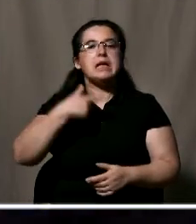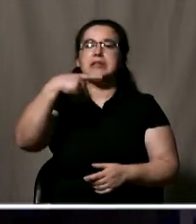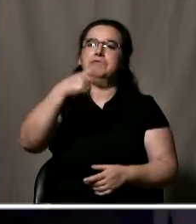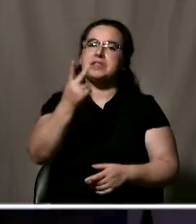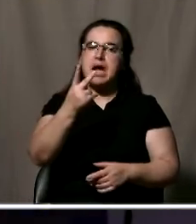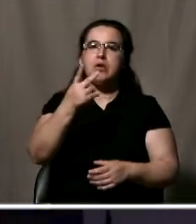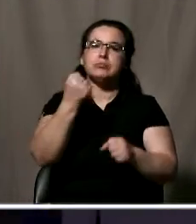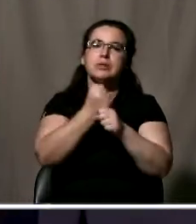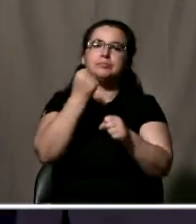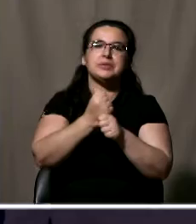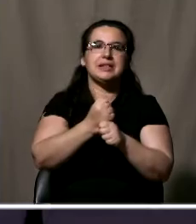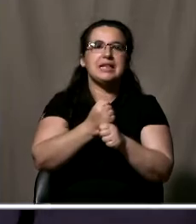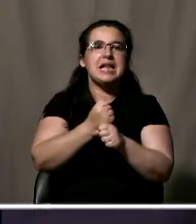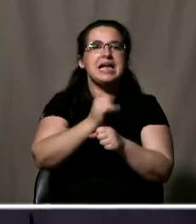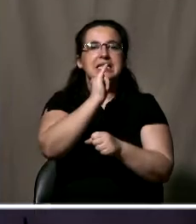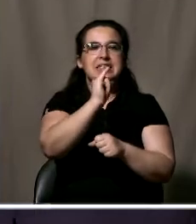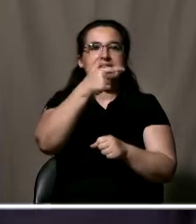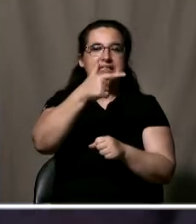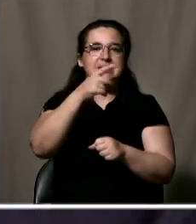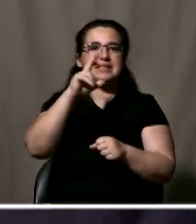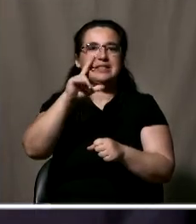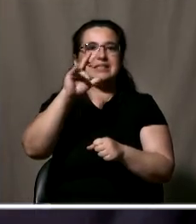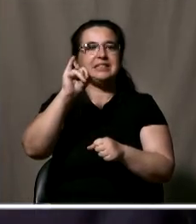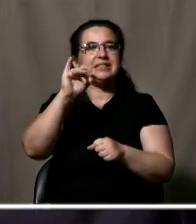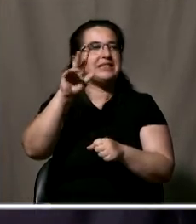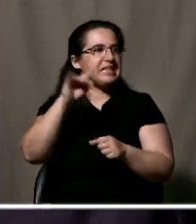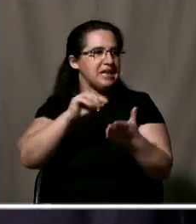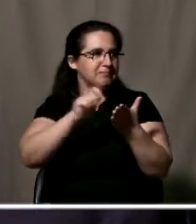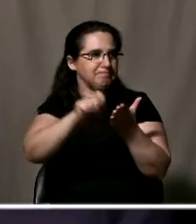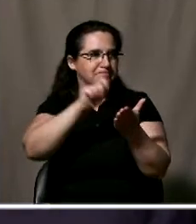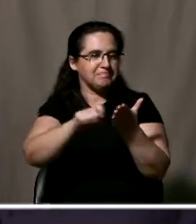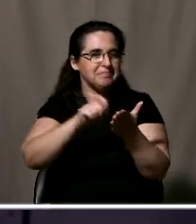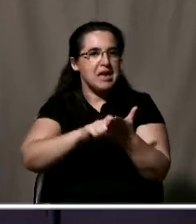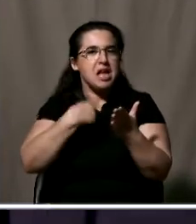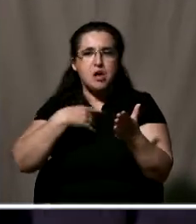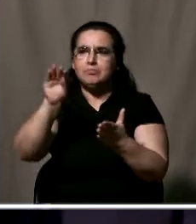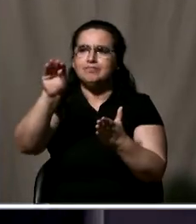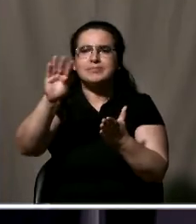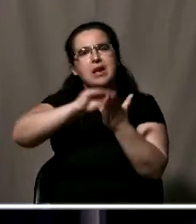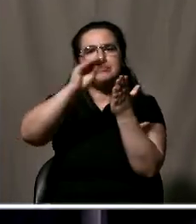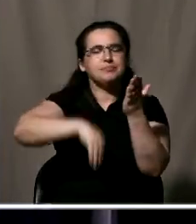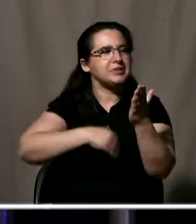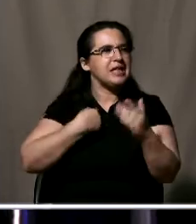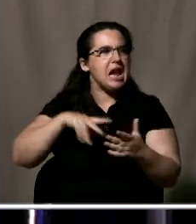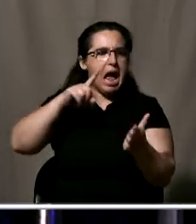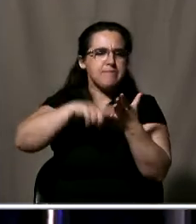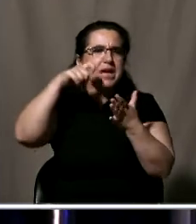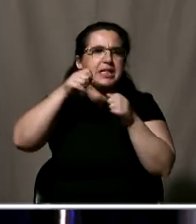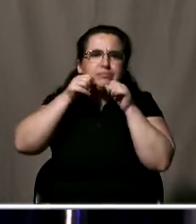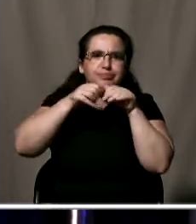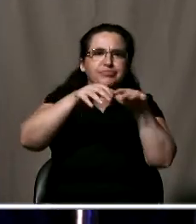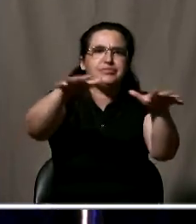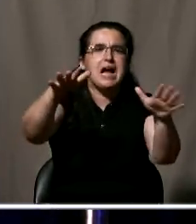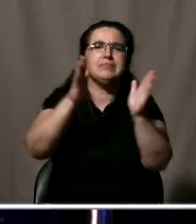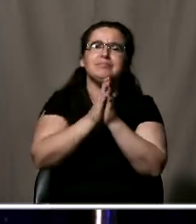no It Is Written, eu contratei-o para ser parte da minha equipe. And he traveled America preaching the gospel. E ele viajou por toda a América a pregar o evangelho.